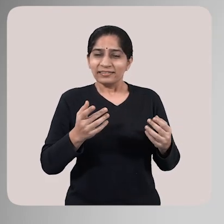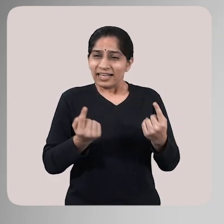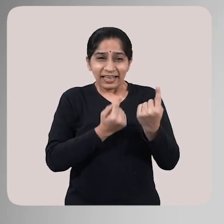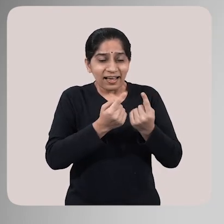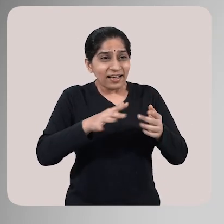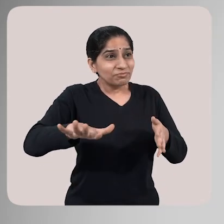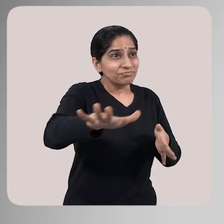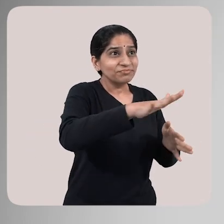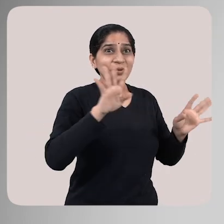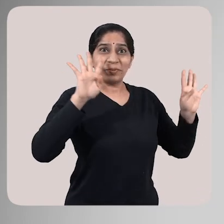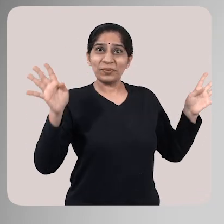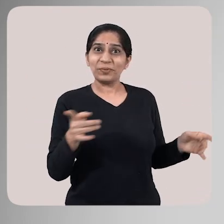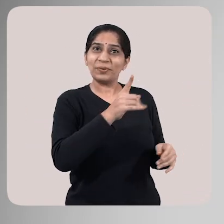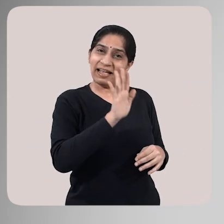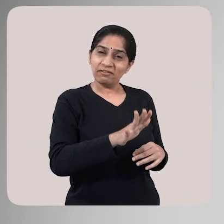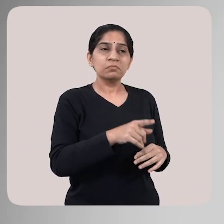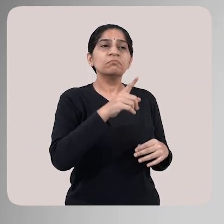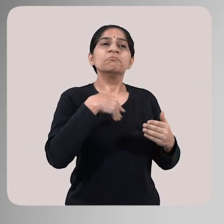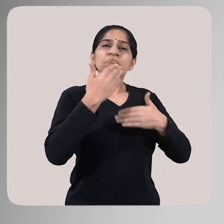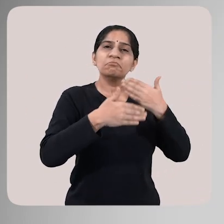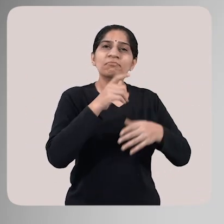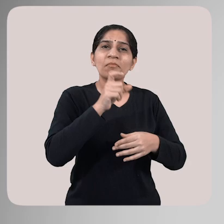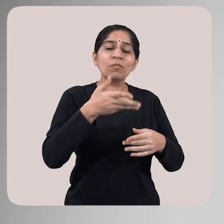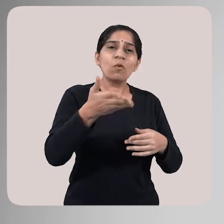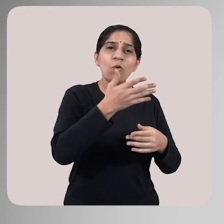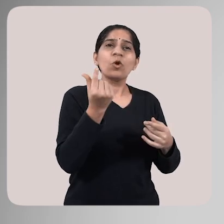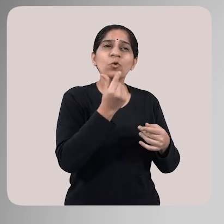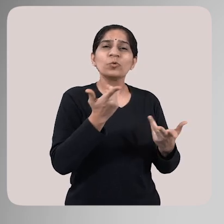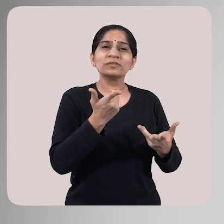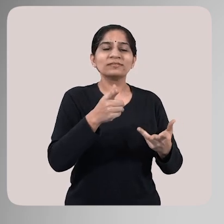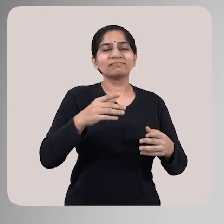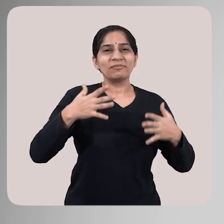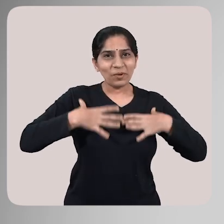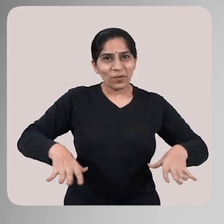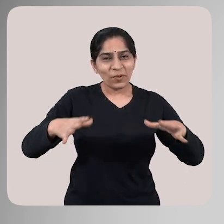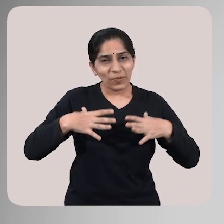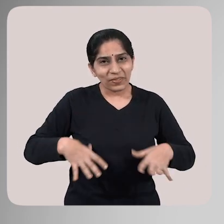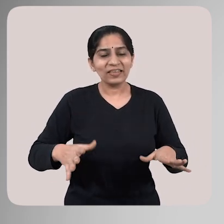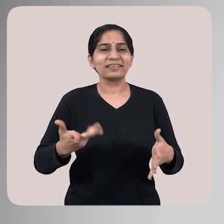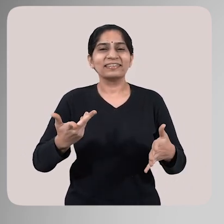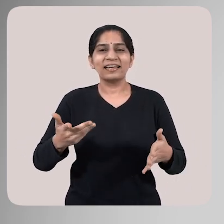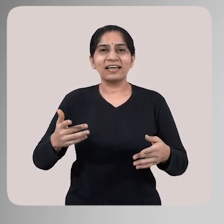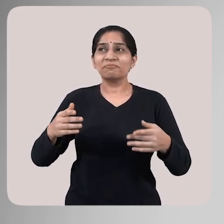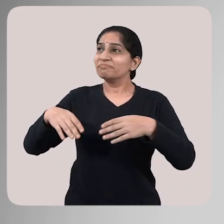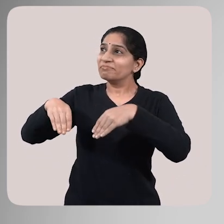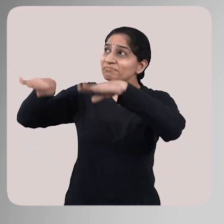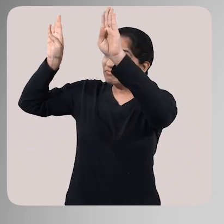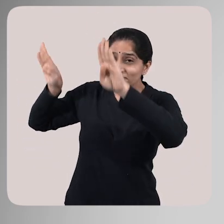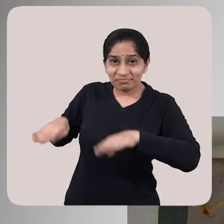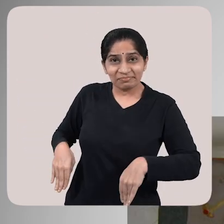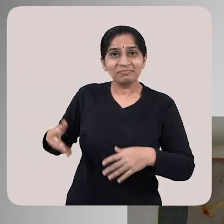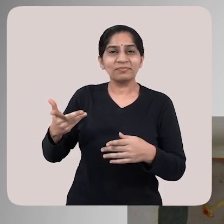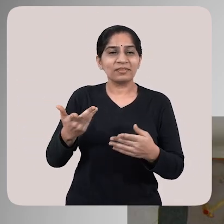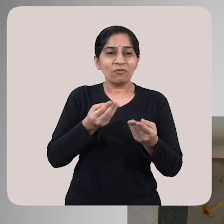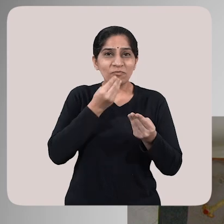that time, European artists incorporated peacock feathers into clothing and domestic decoration.